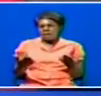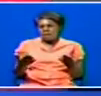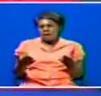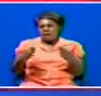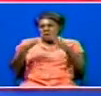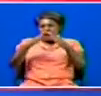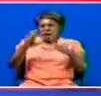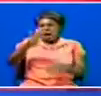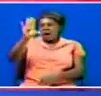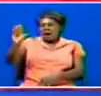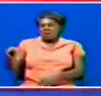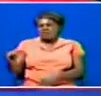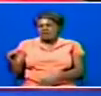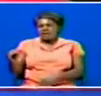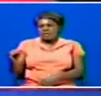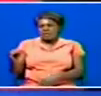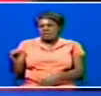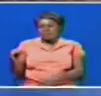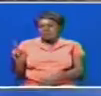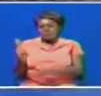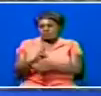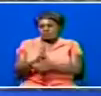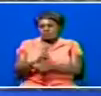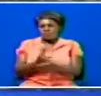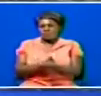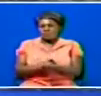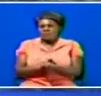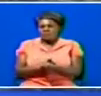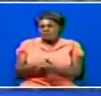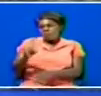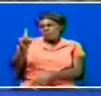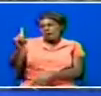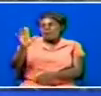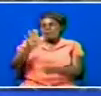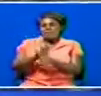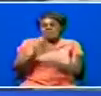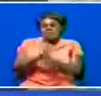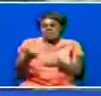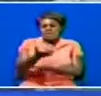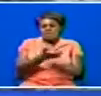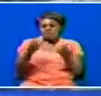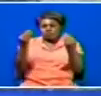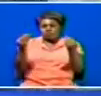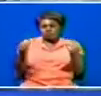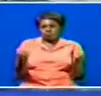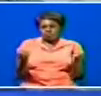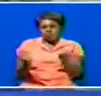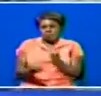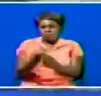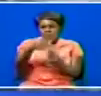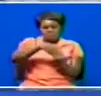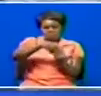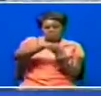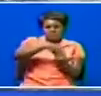Africans affordably using their garbage. It is just one of the many eco-friendly solutions emerging from the ban